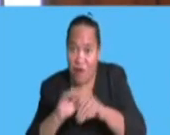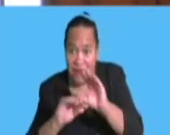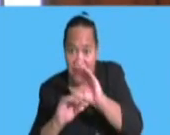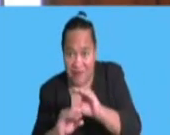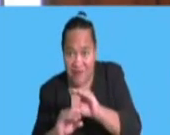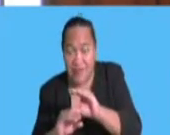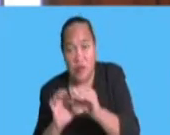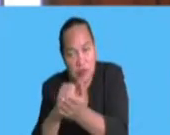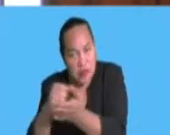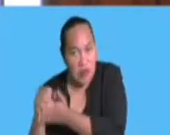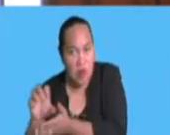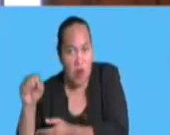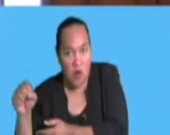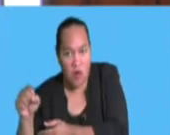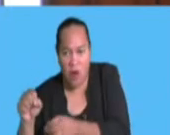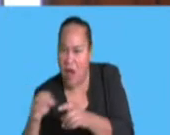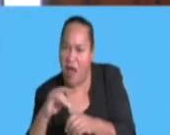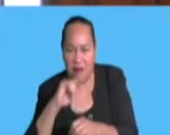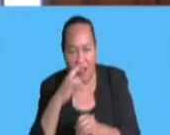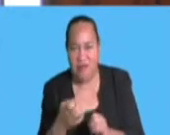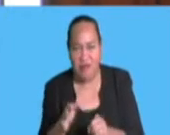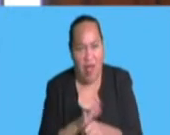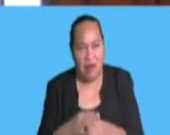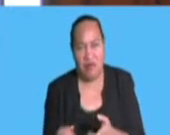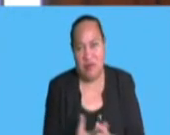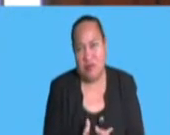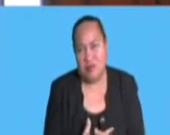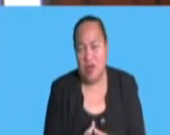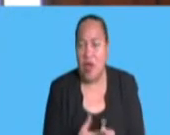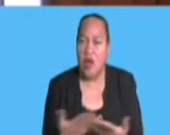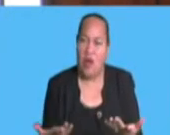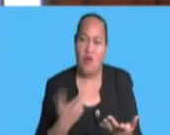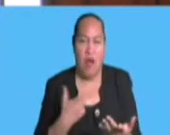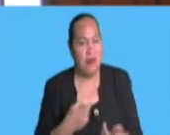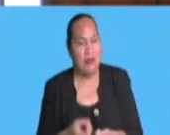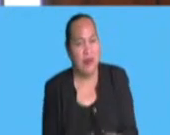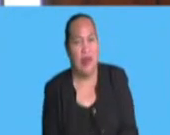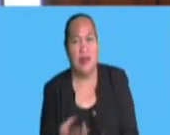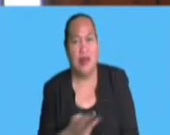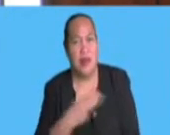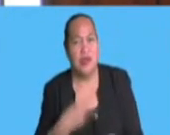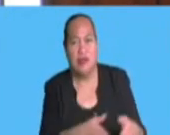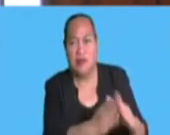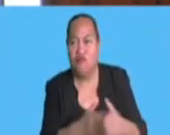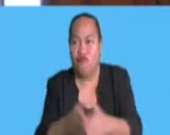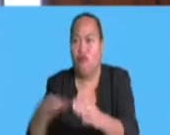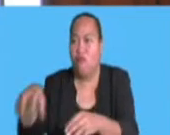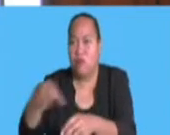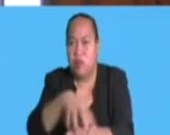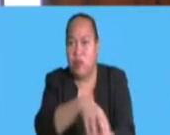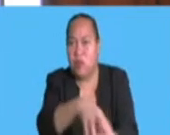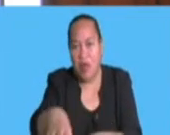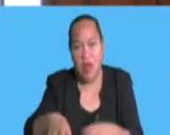any meaningful difference in the lives of our citizens. What good is a ministry that is fully operational but doesn't have the financial